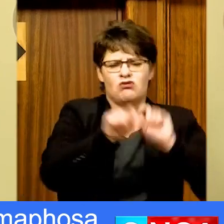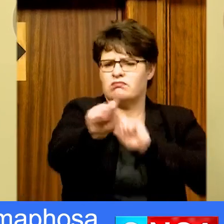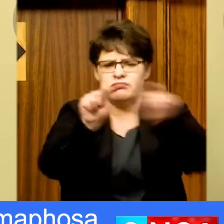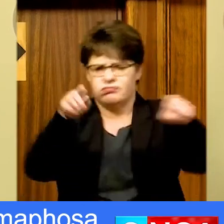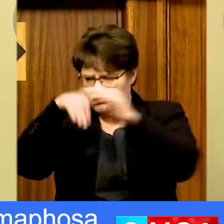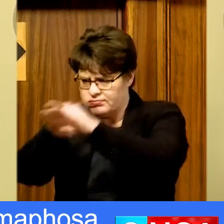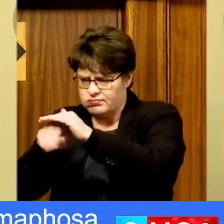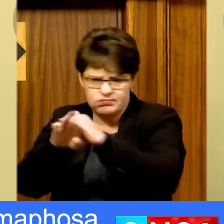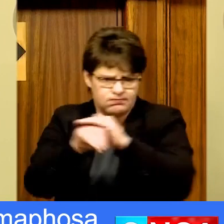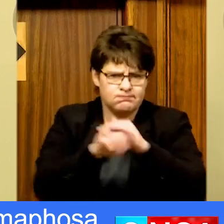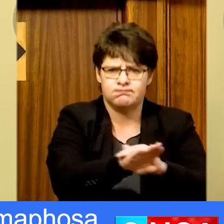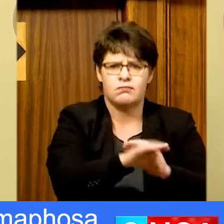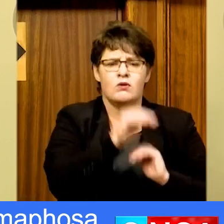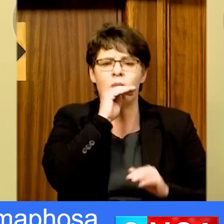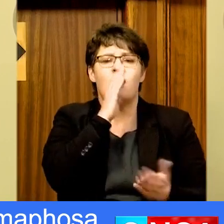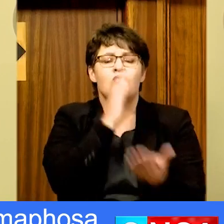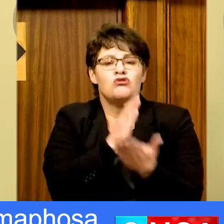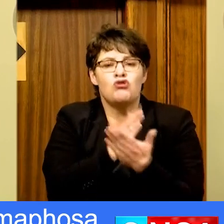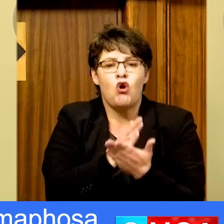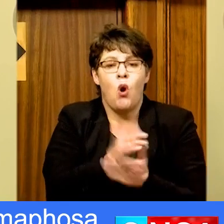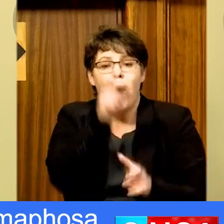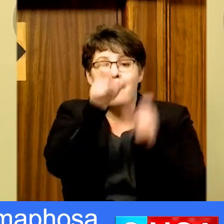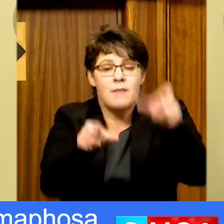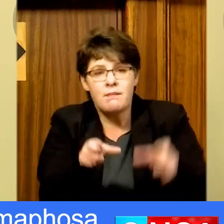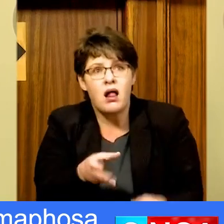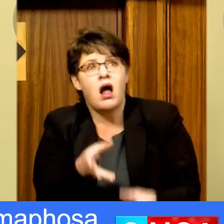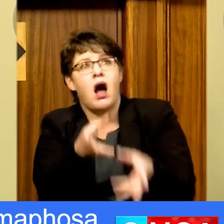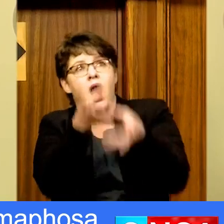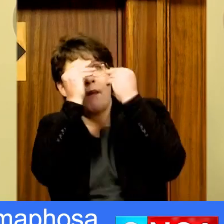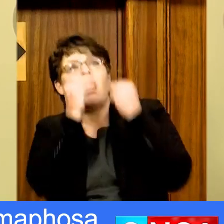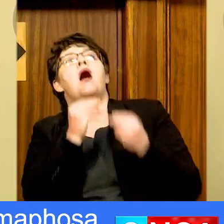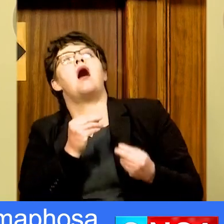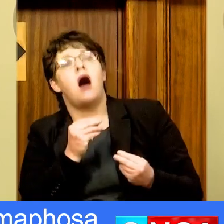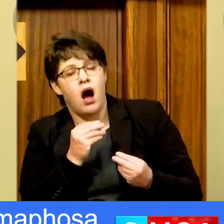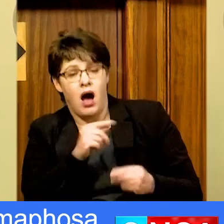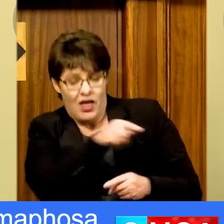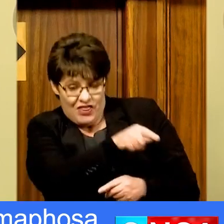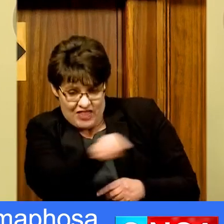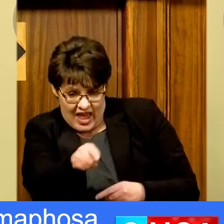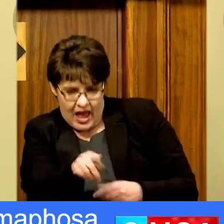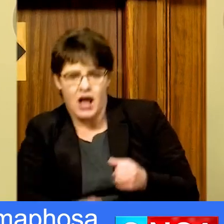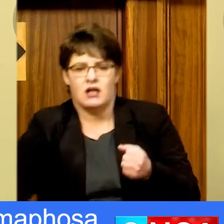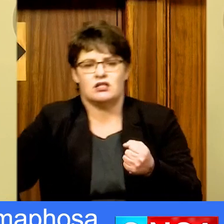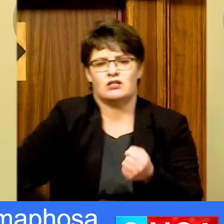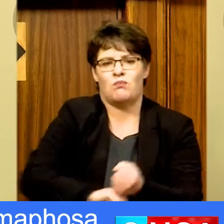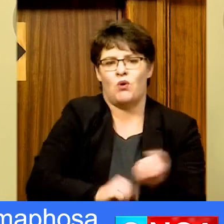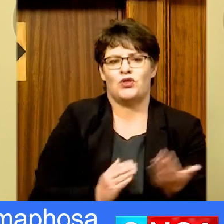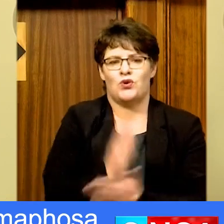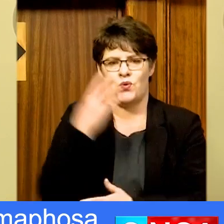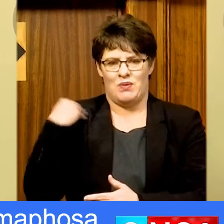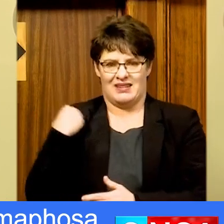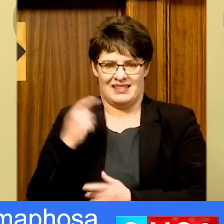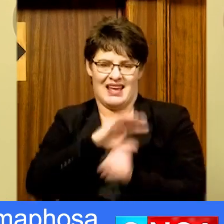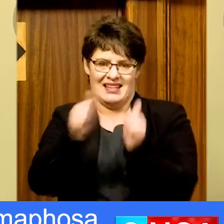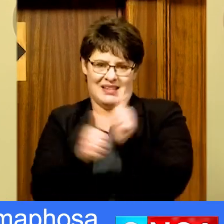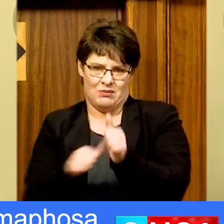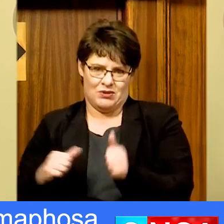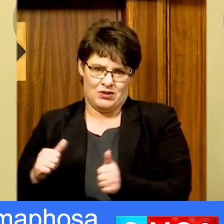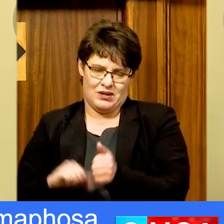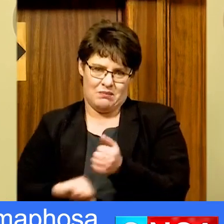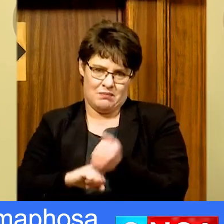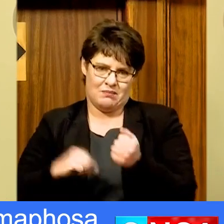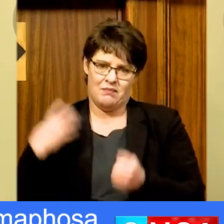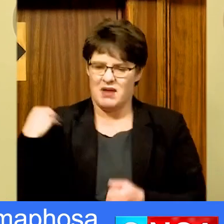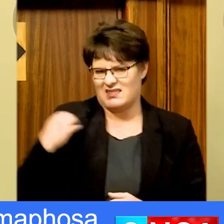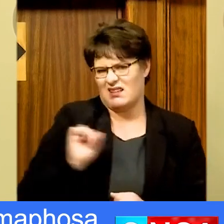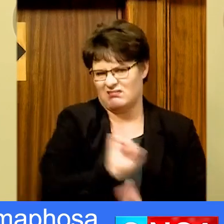ensure that the local response receives the support that it deserves and needs. They will